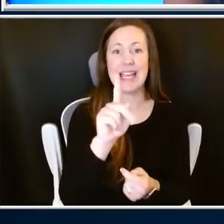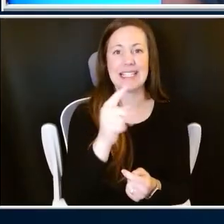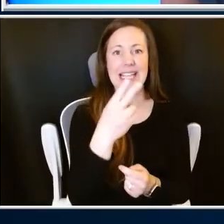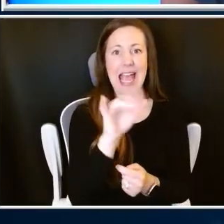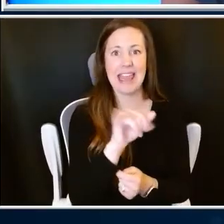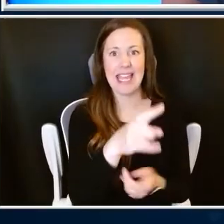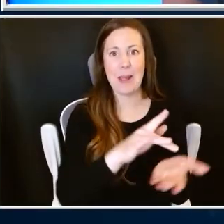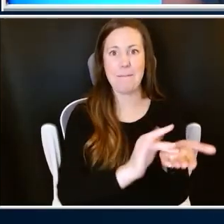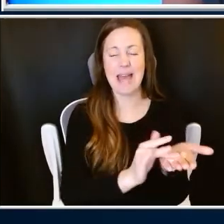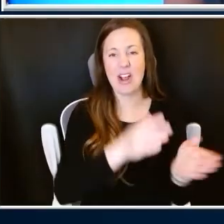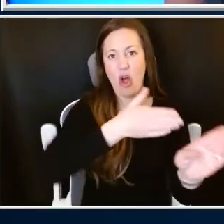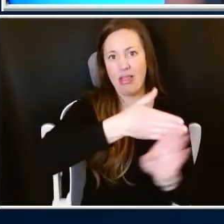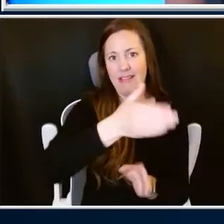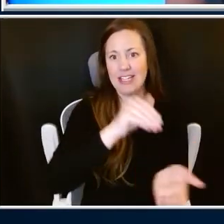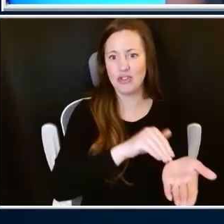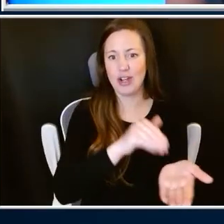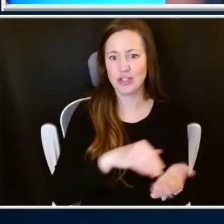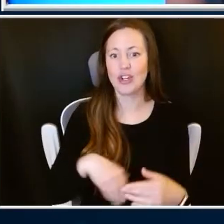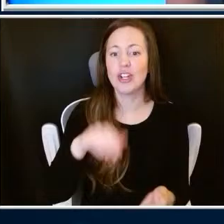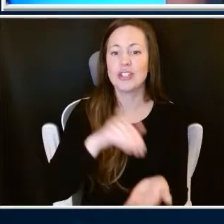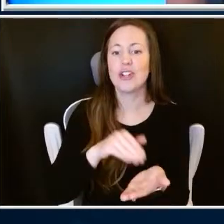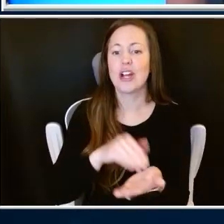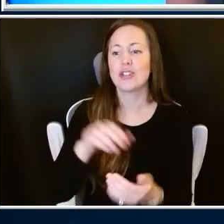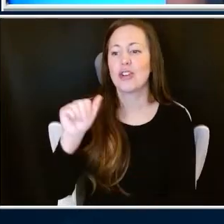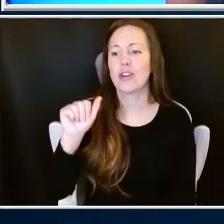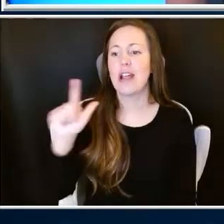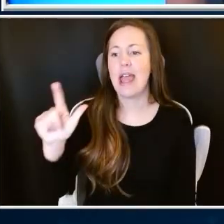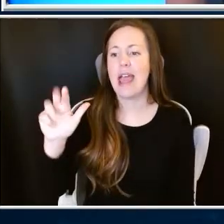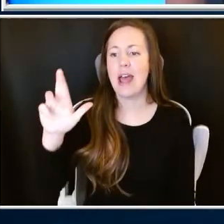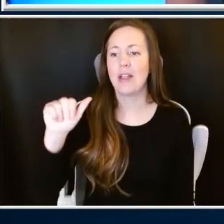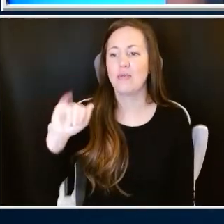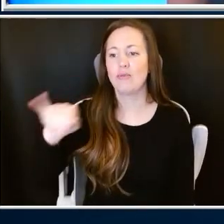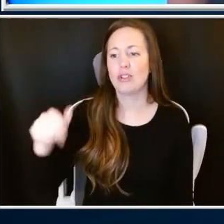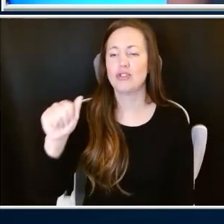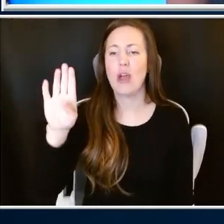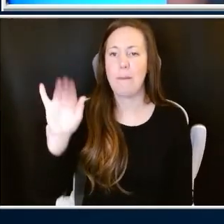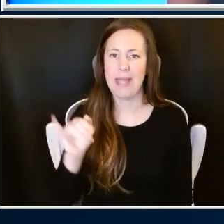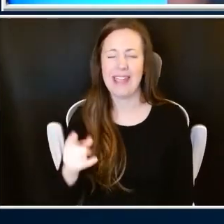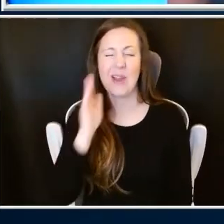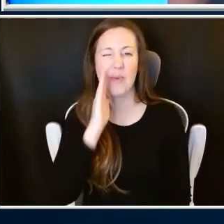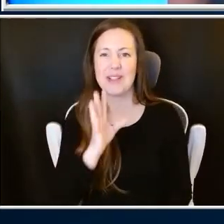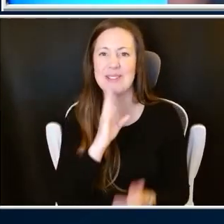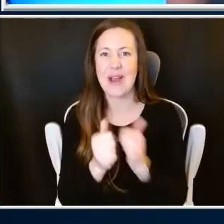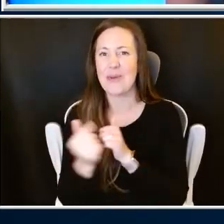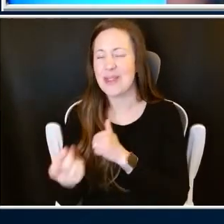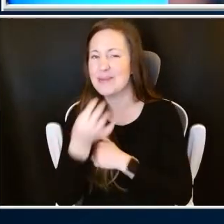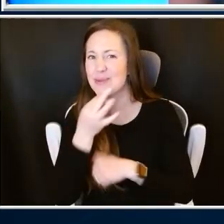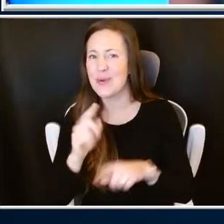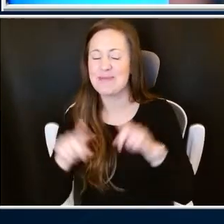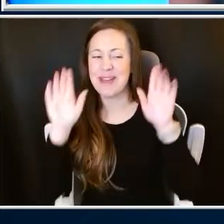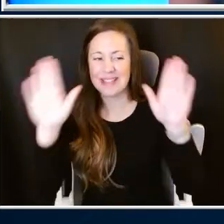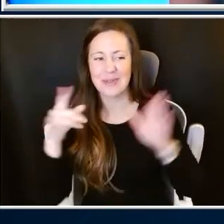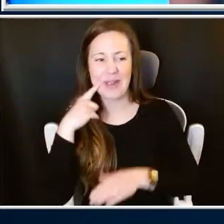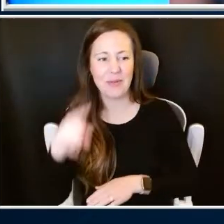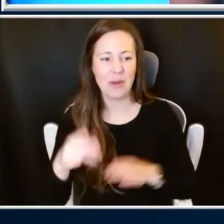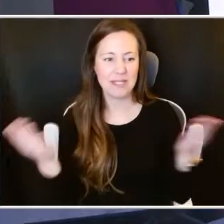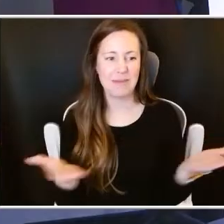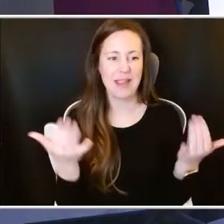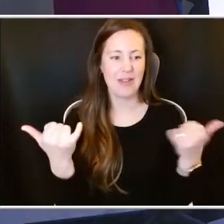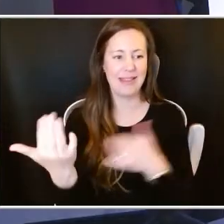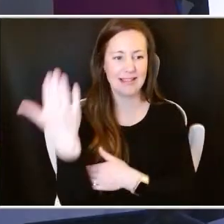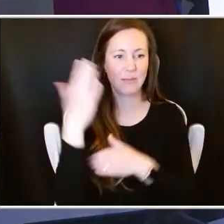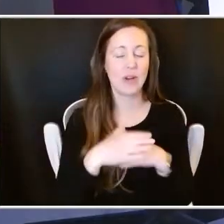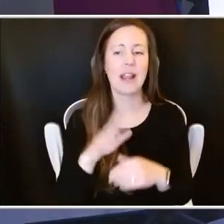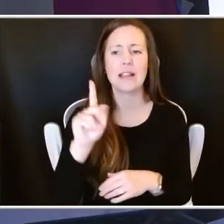Rayed Al-Rajabi. We're going to check in with you here in just a moment, Dr. Al-Rajabi, but great to have you with us this morning. Kathy, I want to start with you